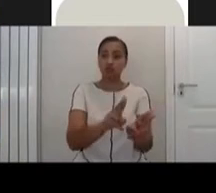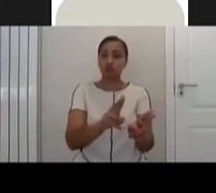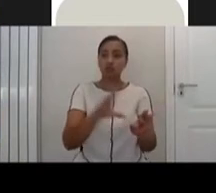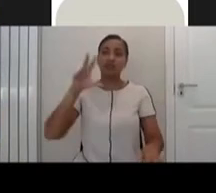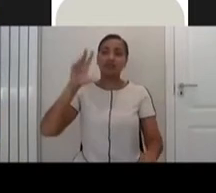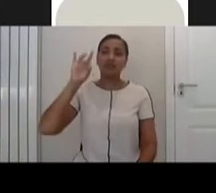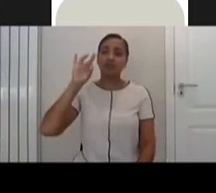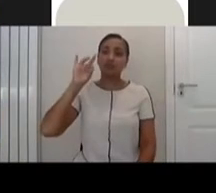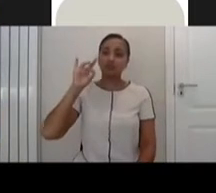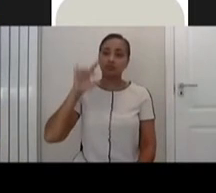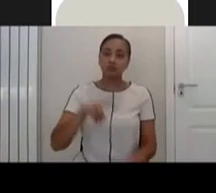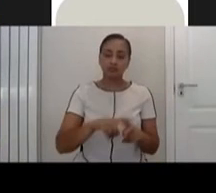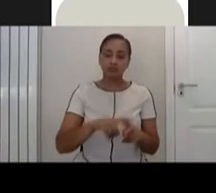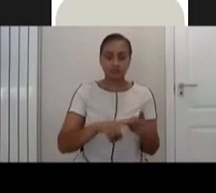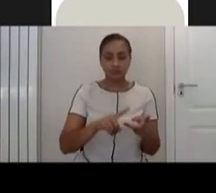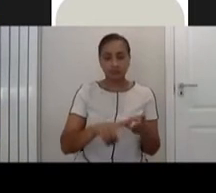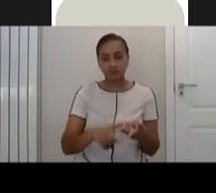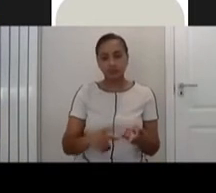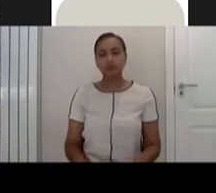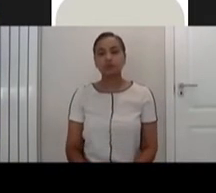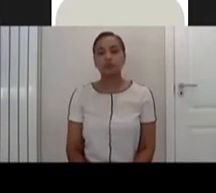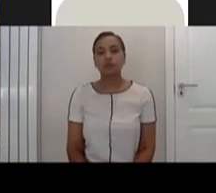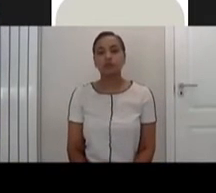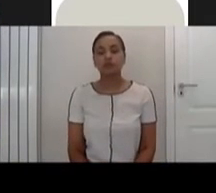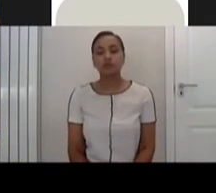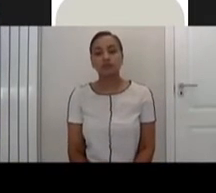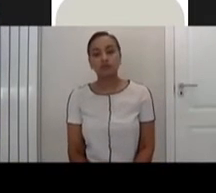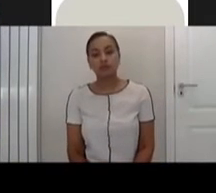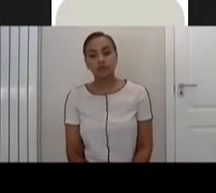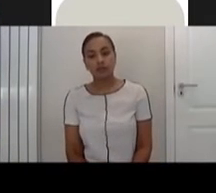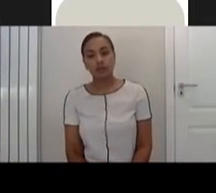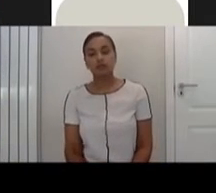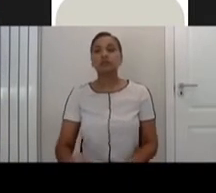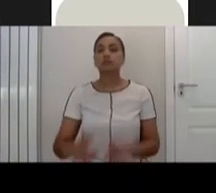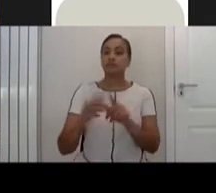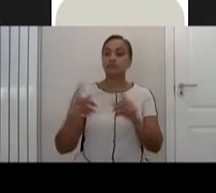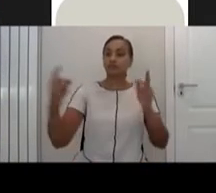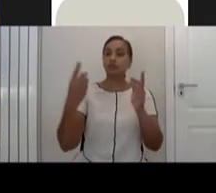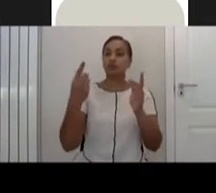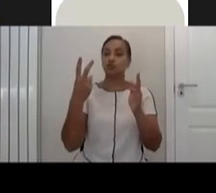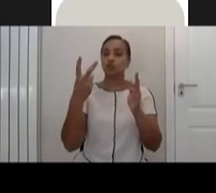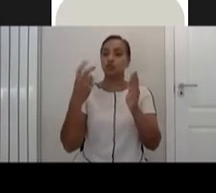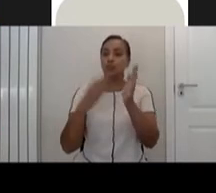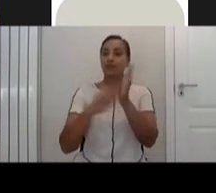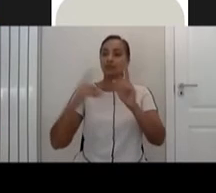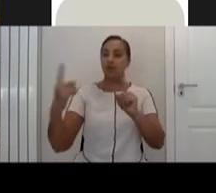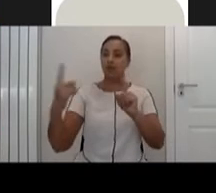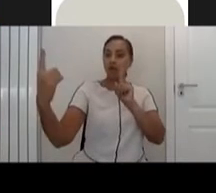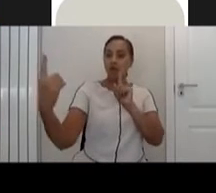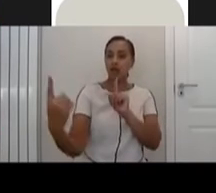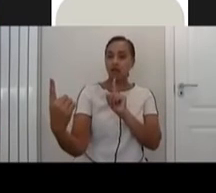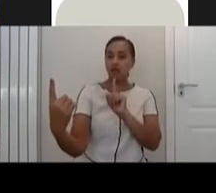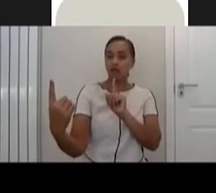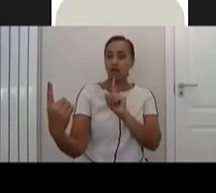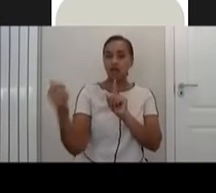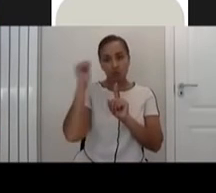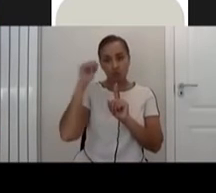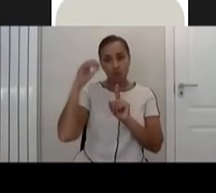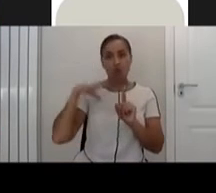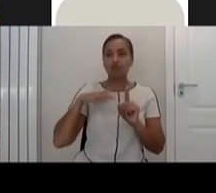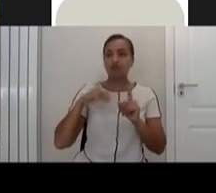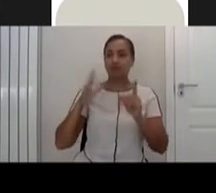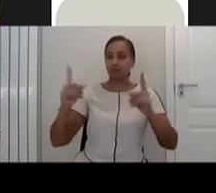like 13 million over 150 days. Social distancing, you know, that's, you know, everyone's sort of seen that, but we need